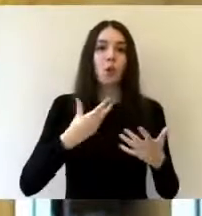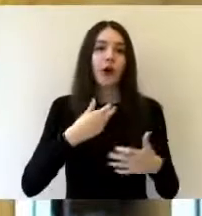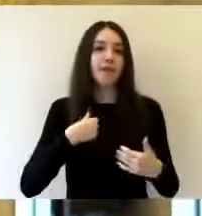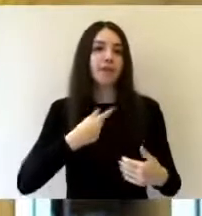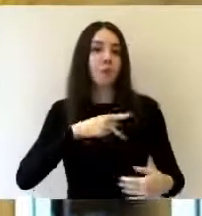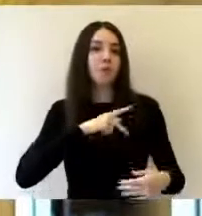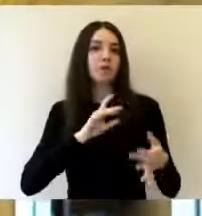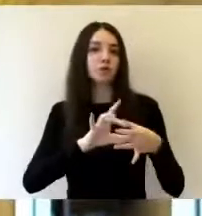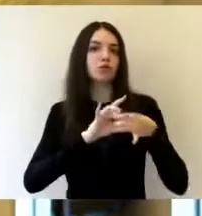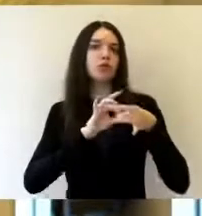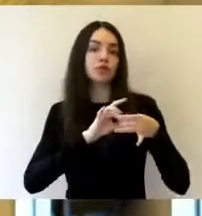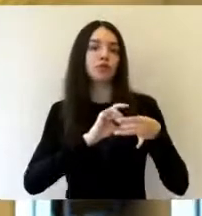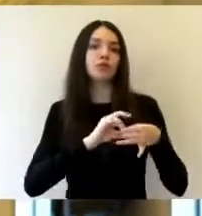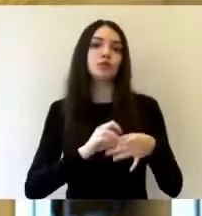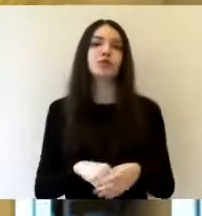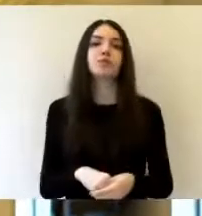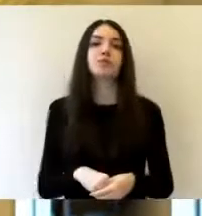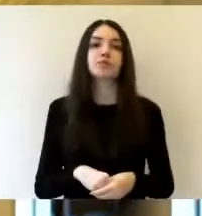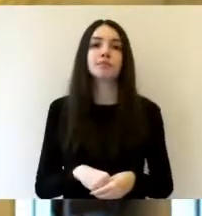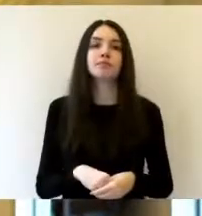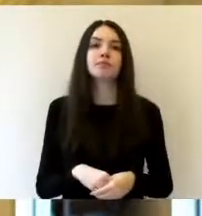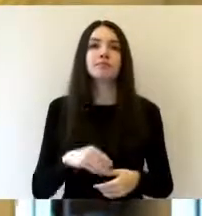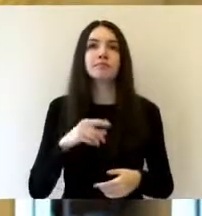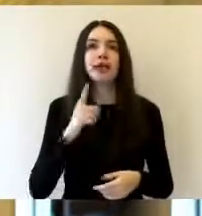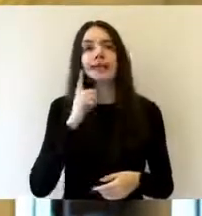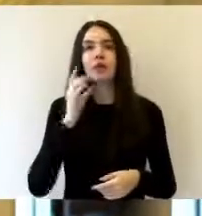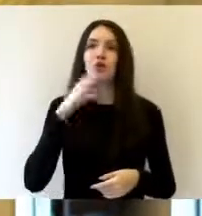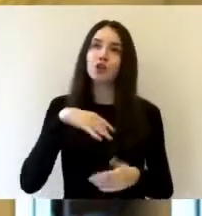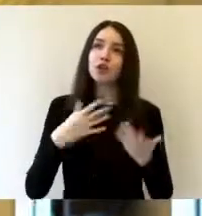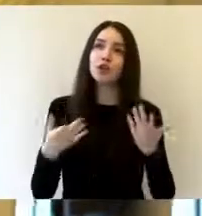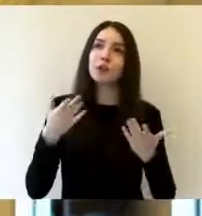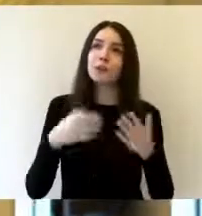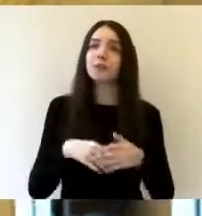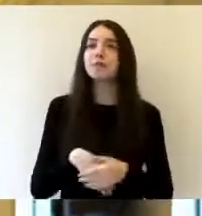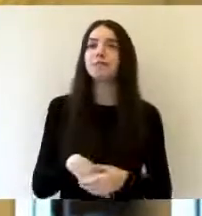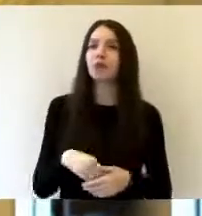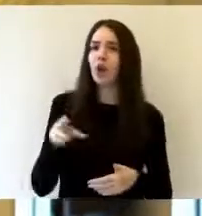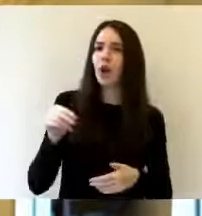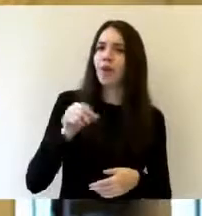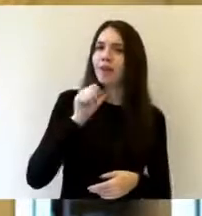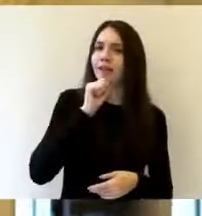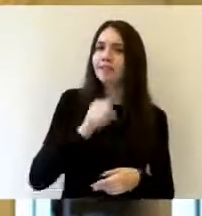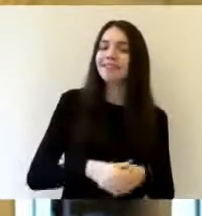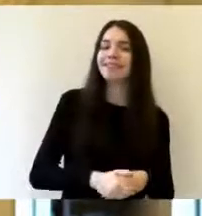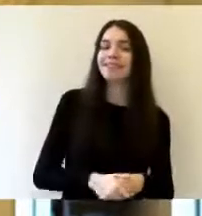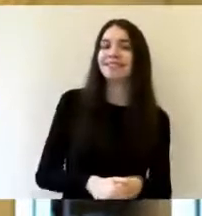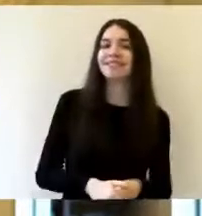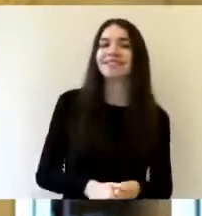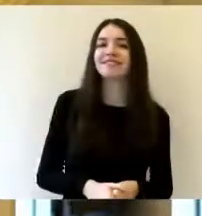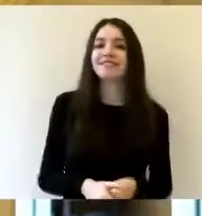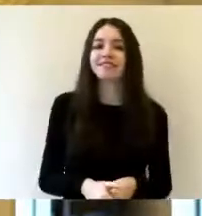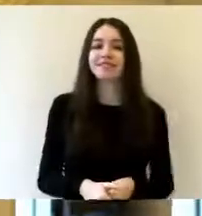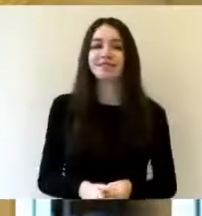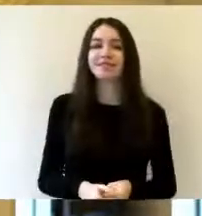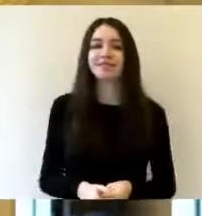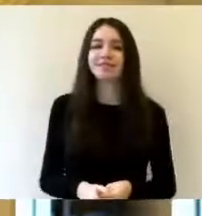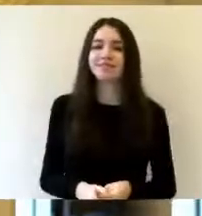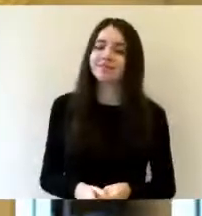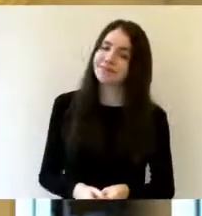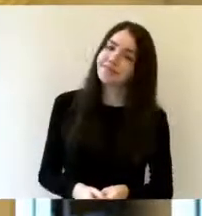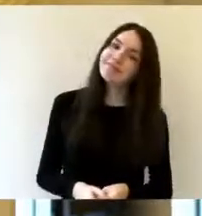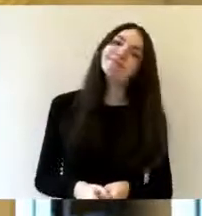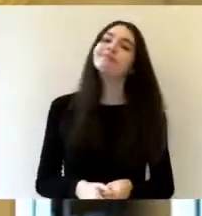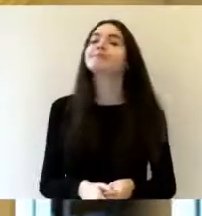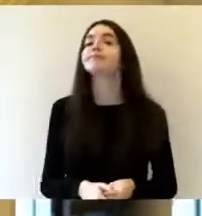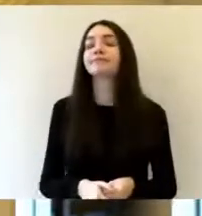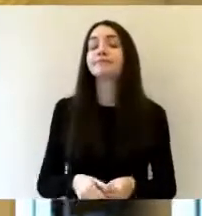with, which sounds strange when I say that. But. No, love it. Following, picking up what you're putting down. If you have